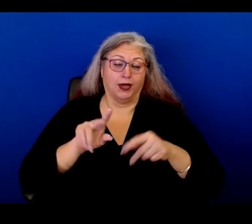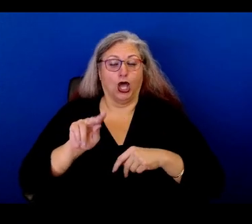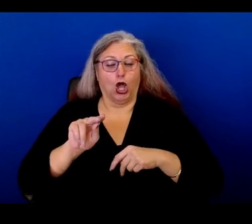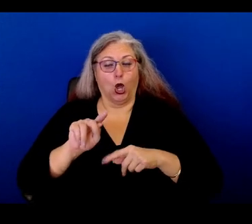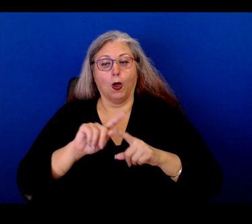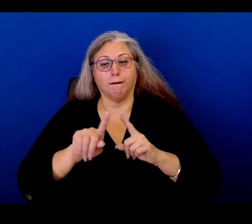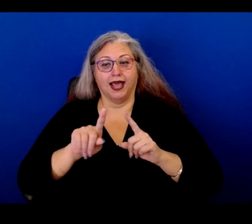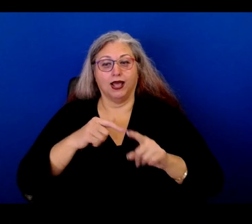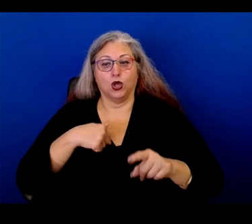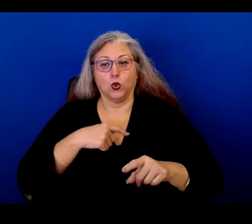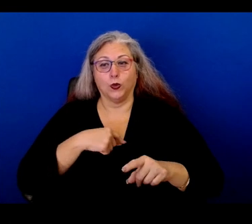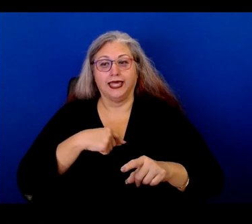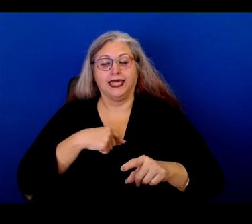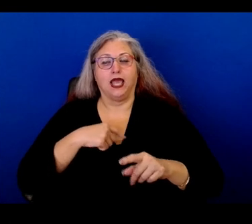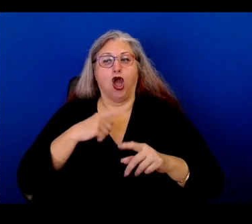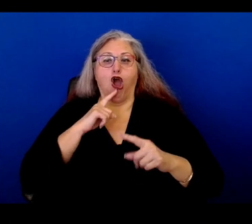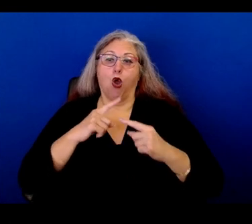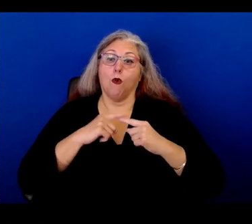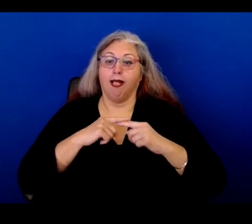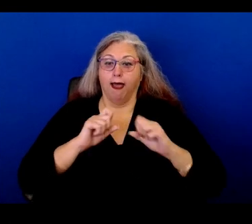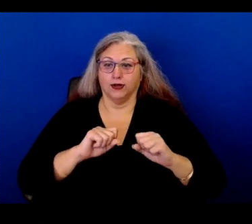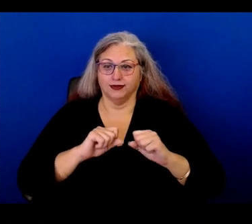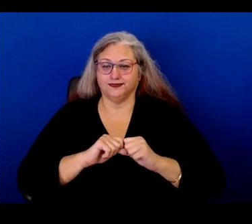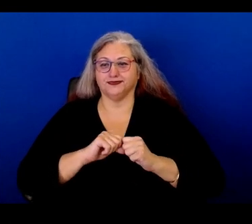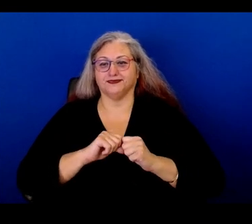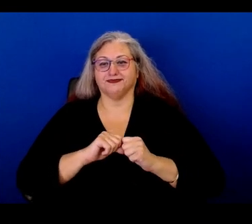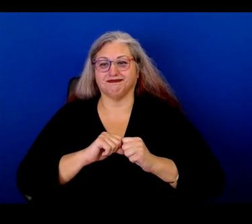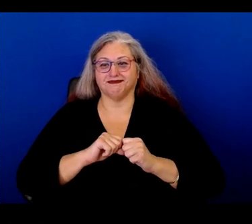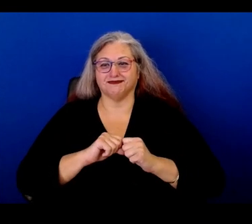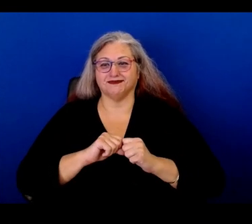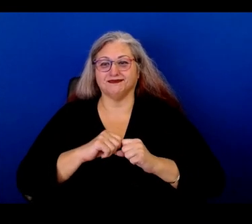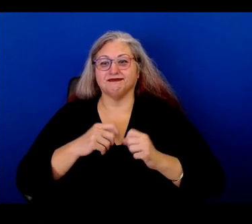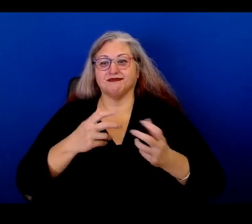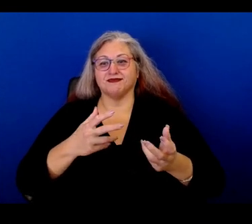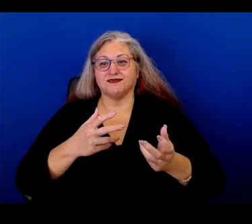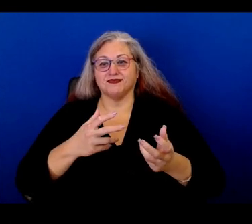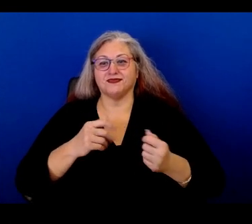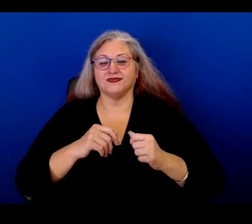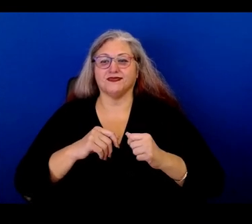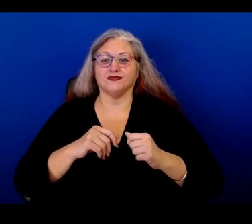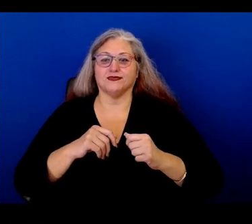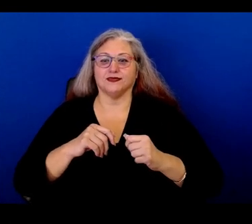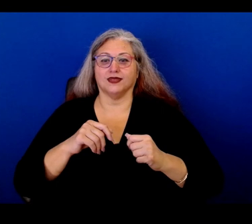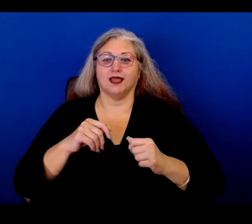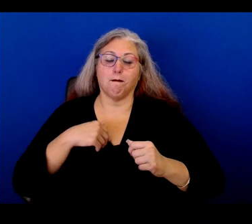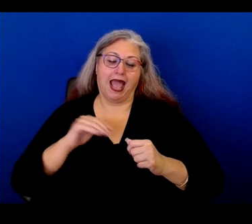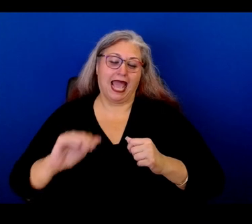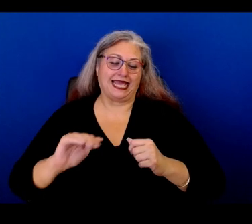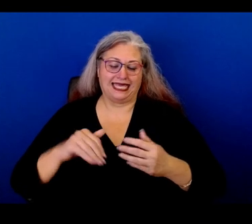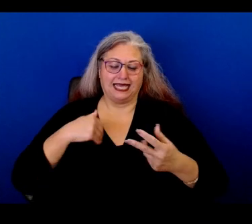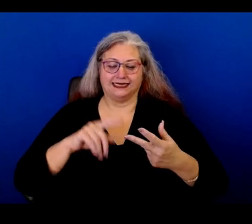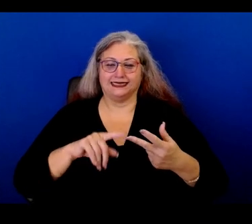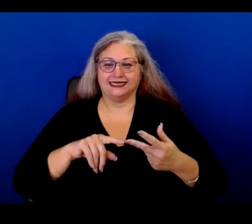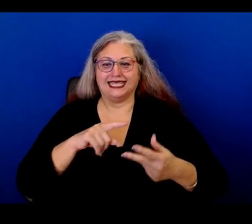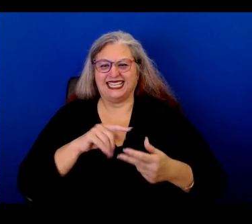we are a go-to group of people. And and so my little one,